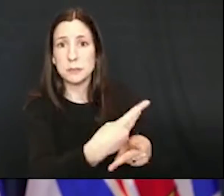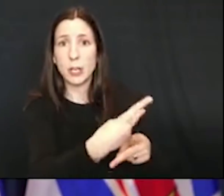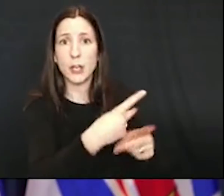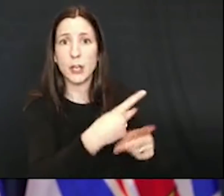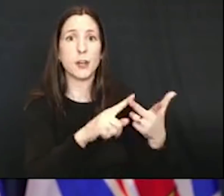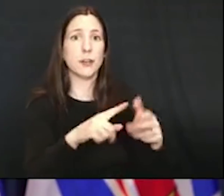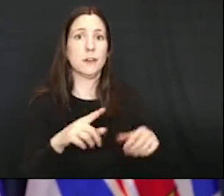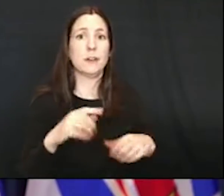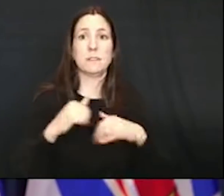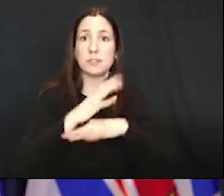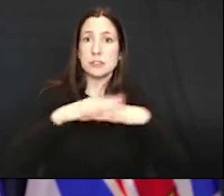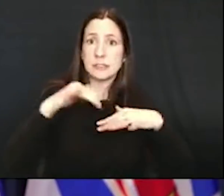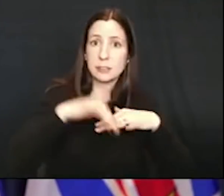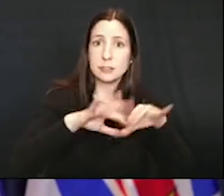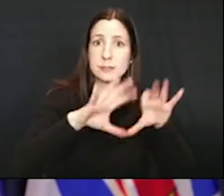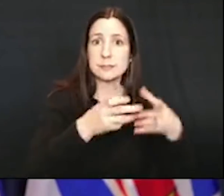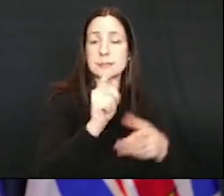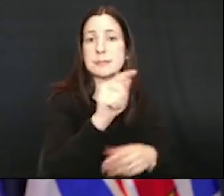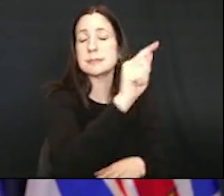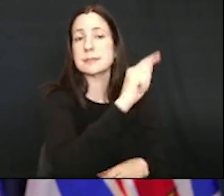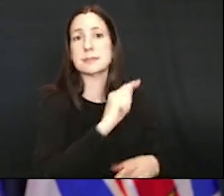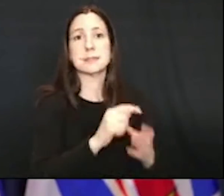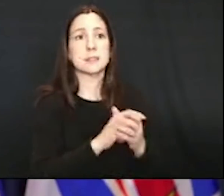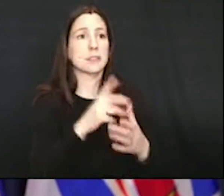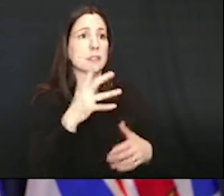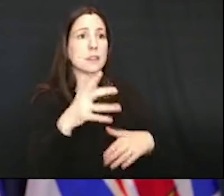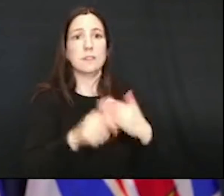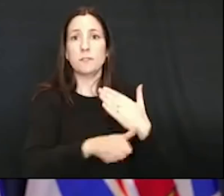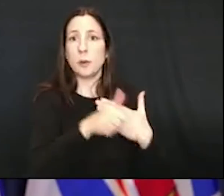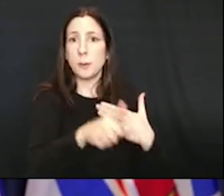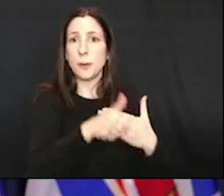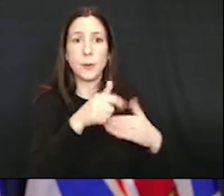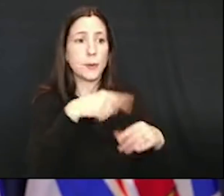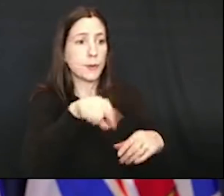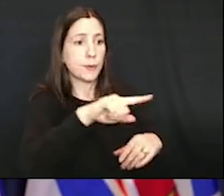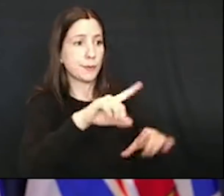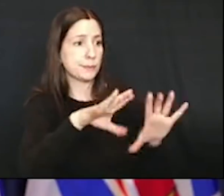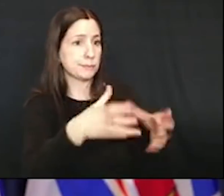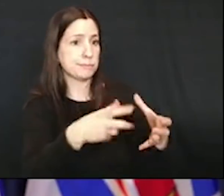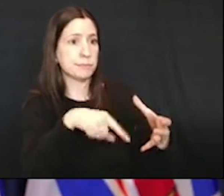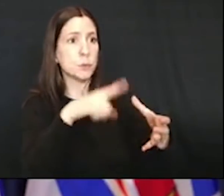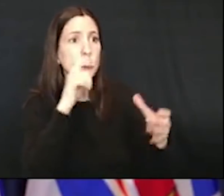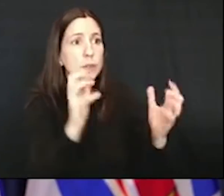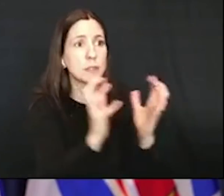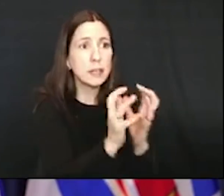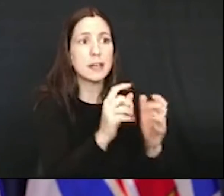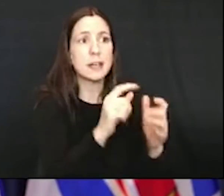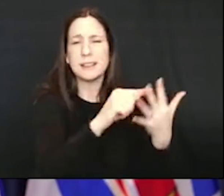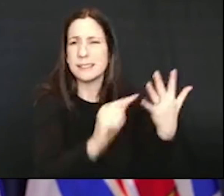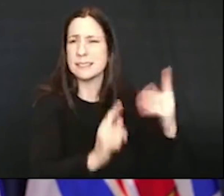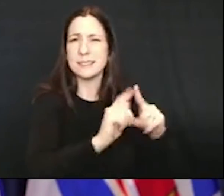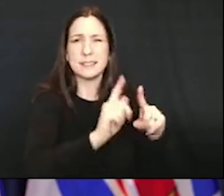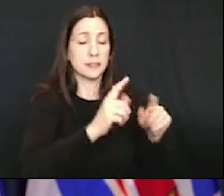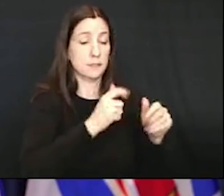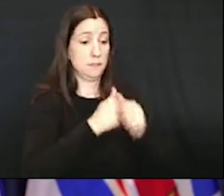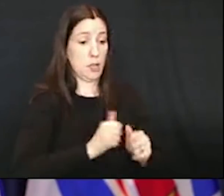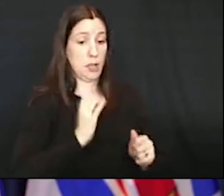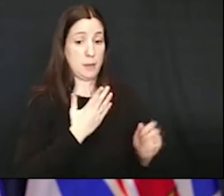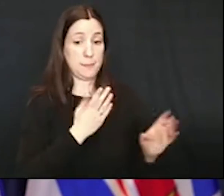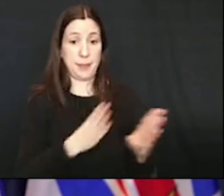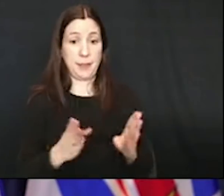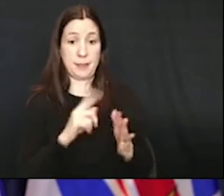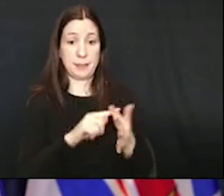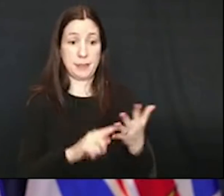to vulnerable communities living in congregate settings, to community care workers as we have, and to have done it in detail based on a plan